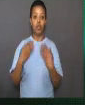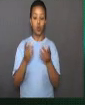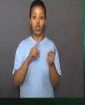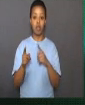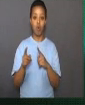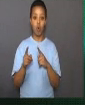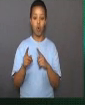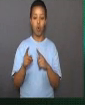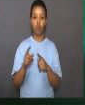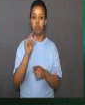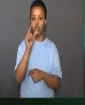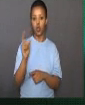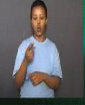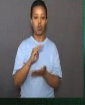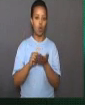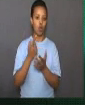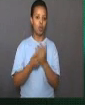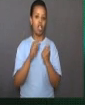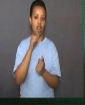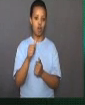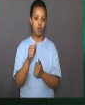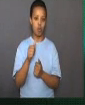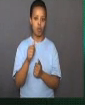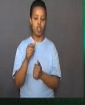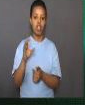Carbohydrates are not only small molecules.